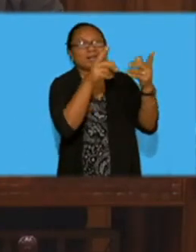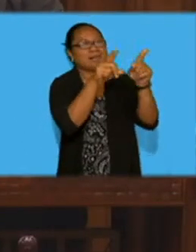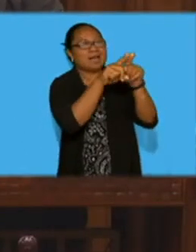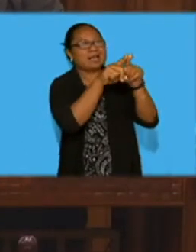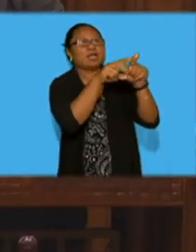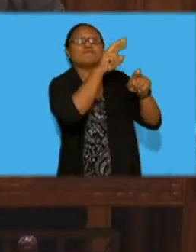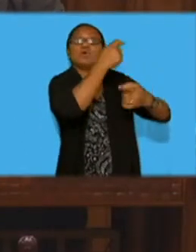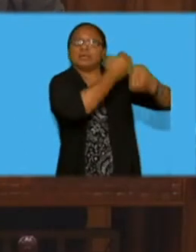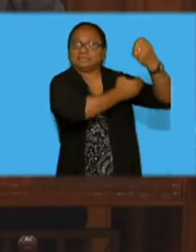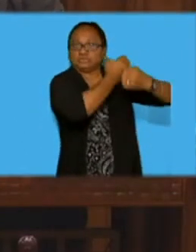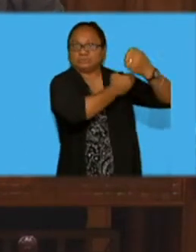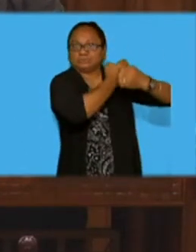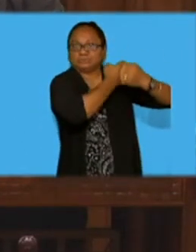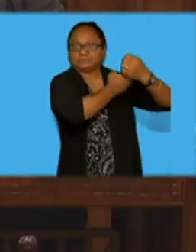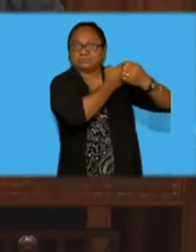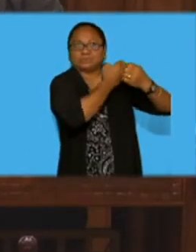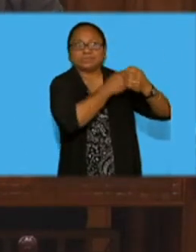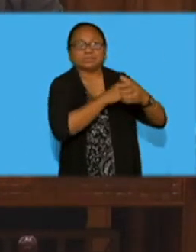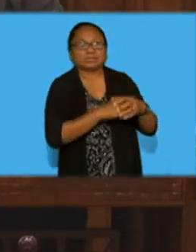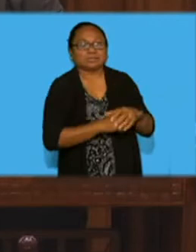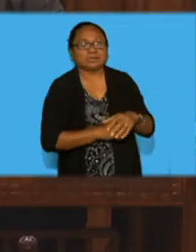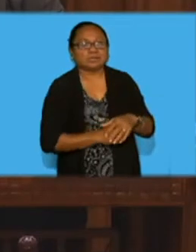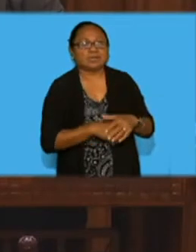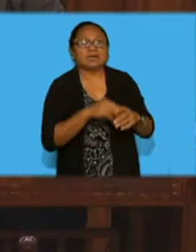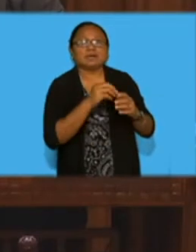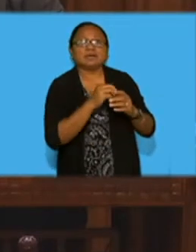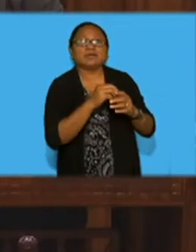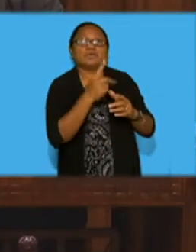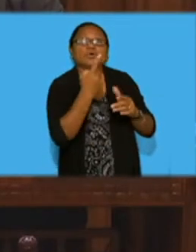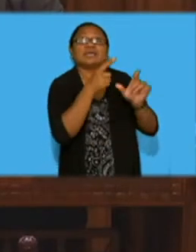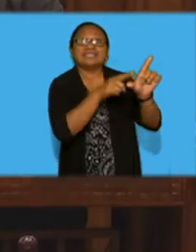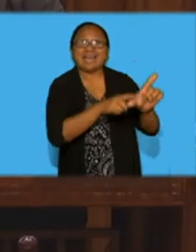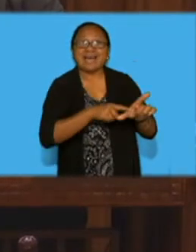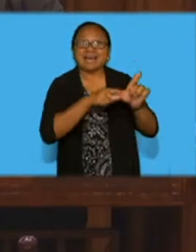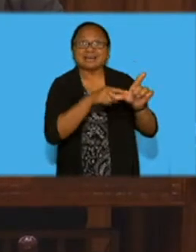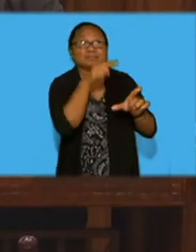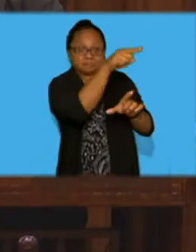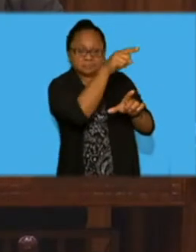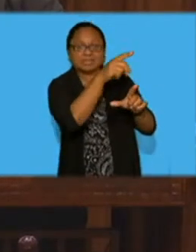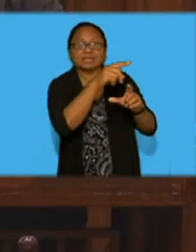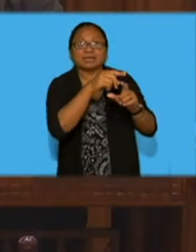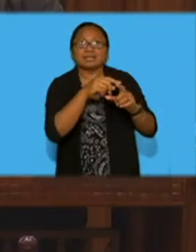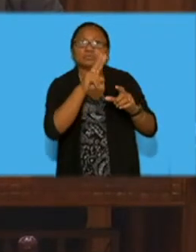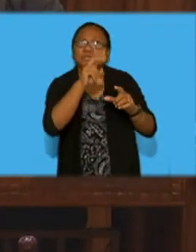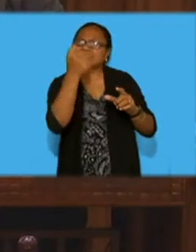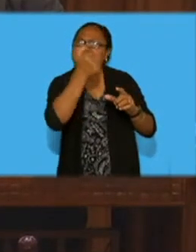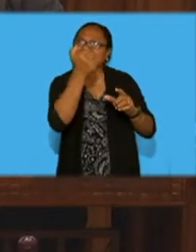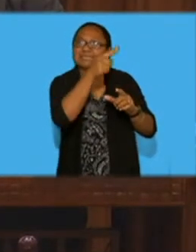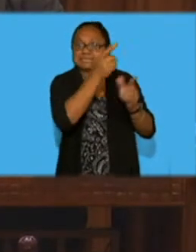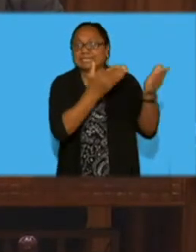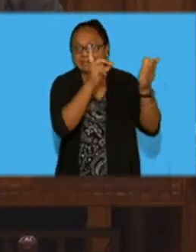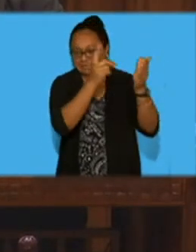Speaker. So amongst the IEEE Young Engineers Award Forum in 2016.